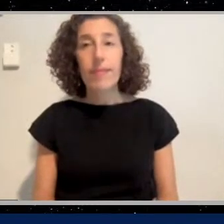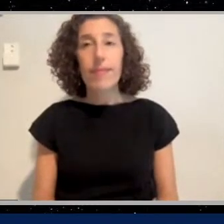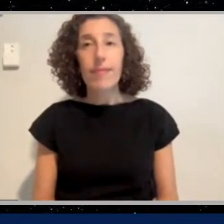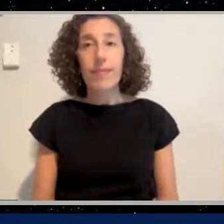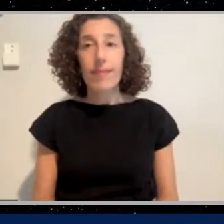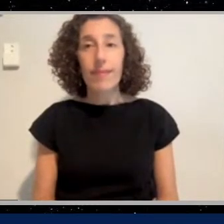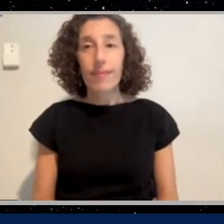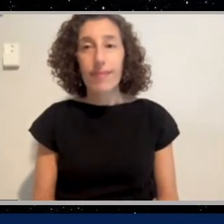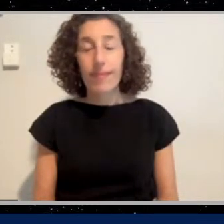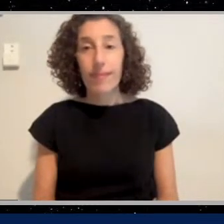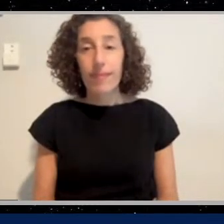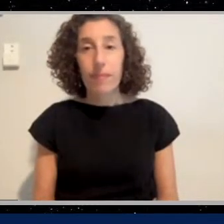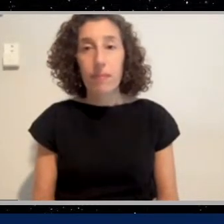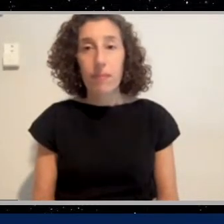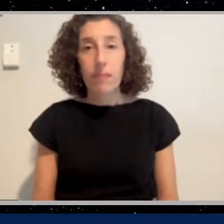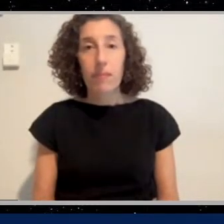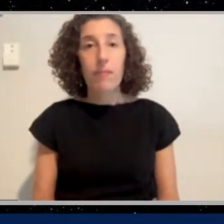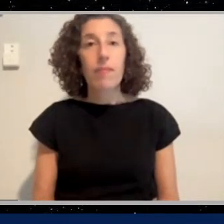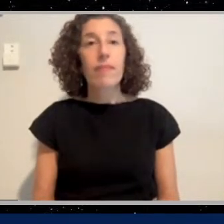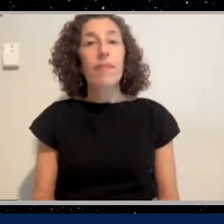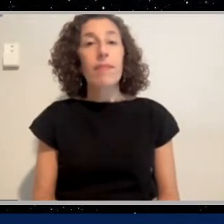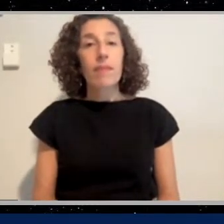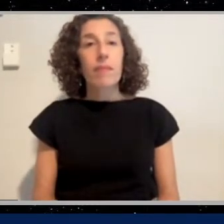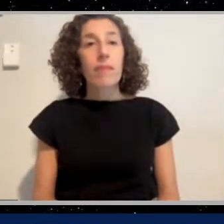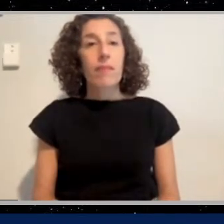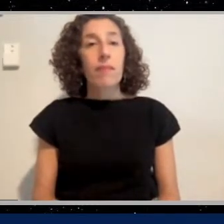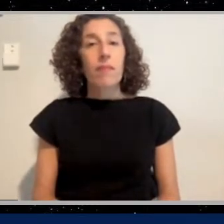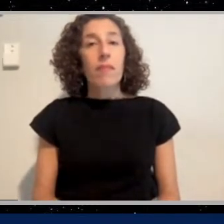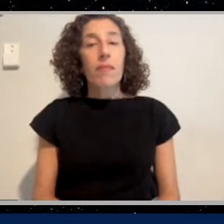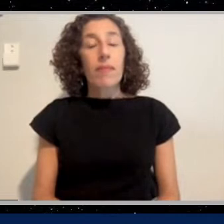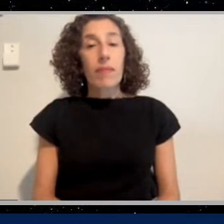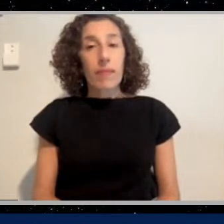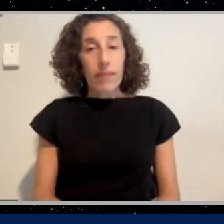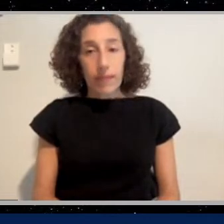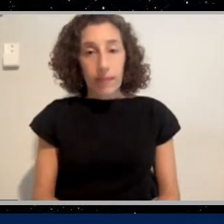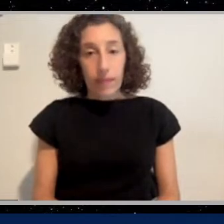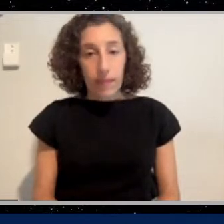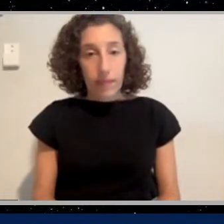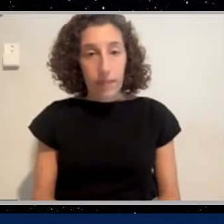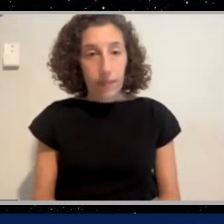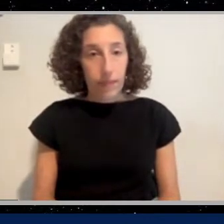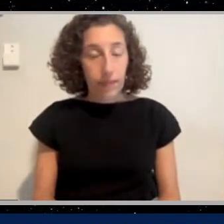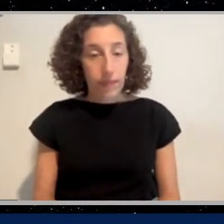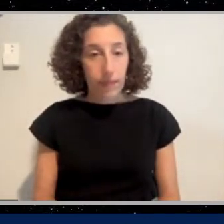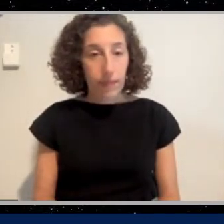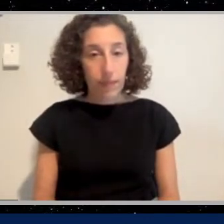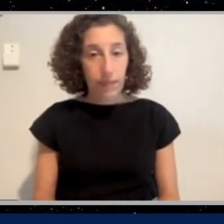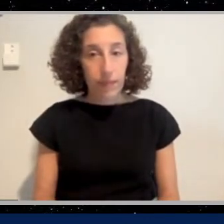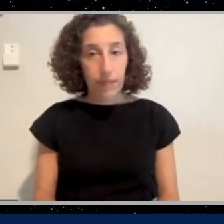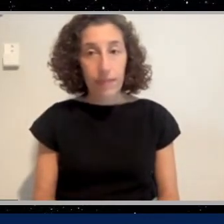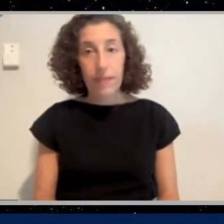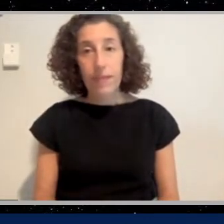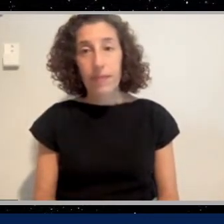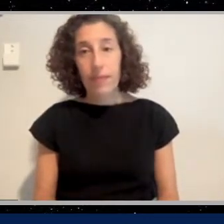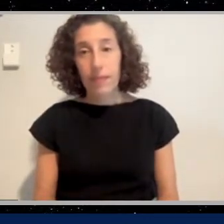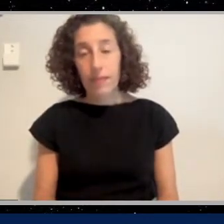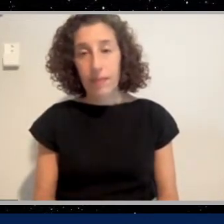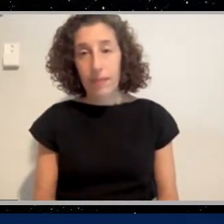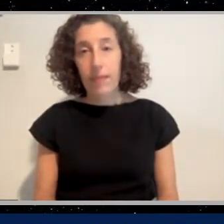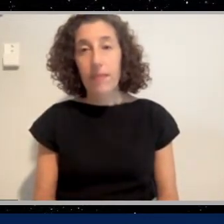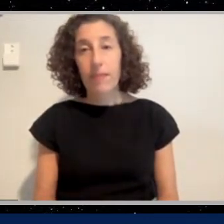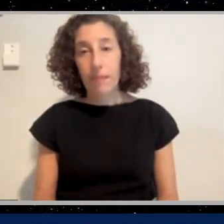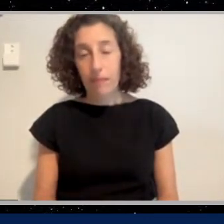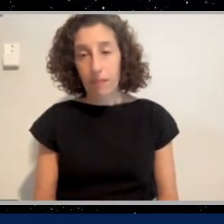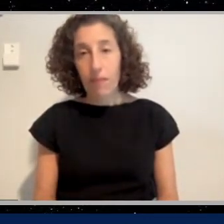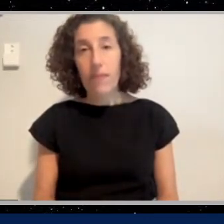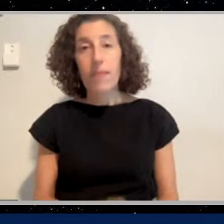So I also want to pull up your patch, because the patch for the first flight was really cool. And I